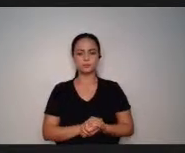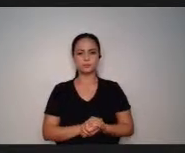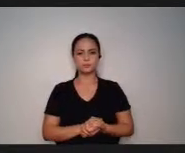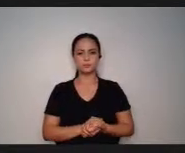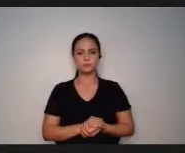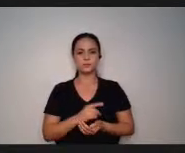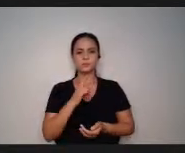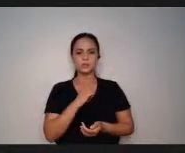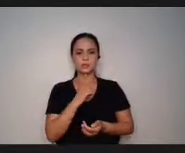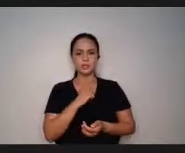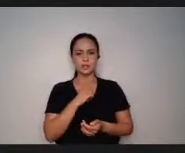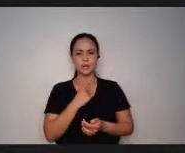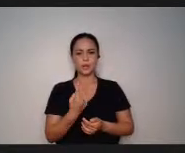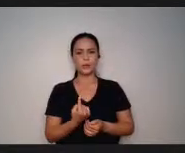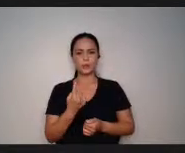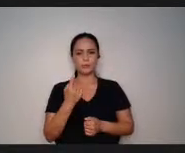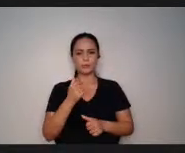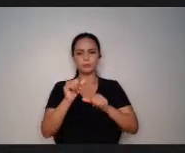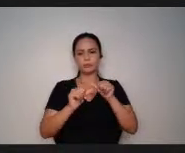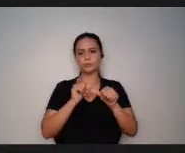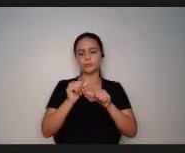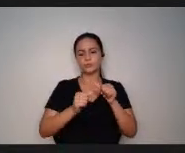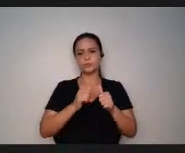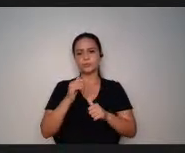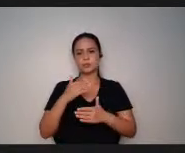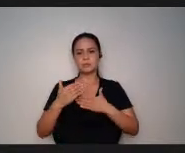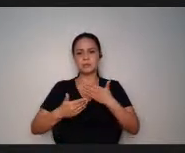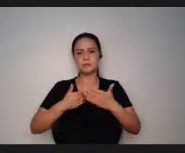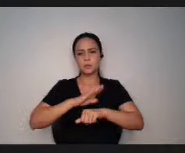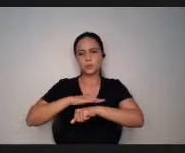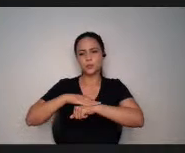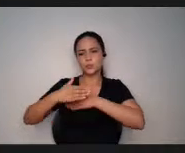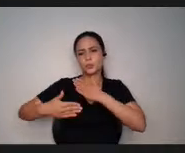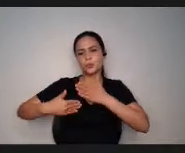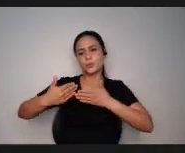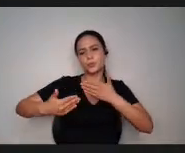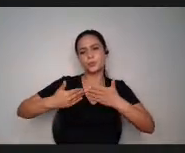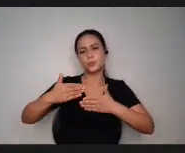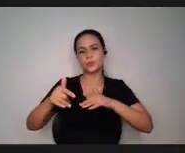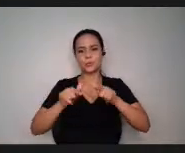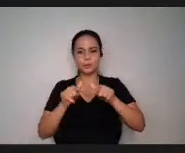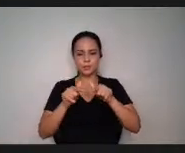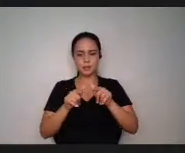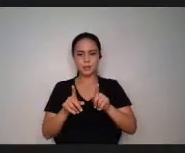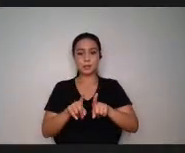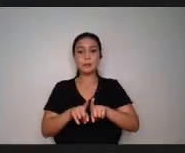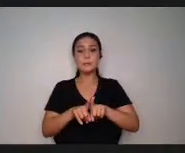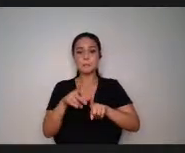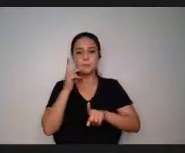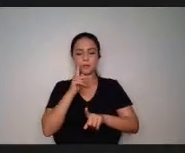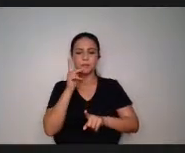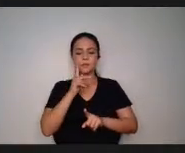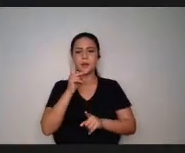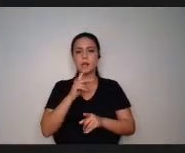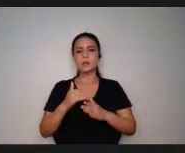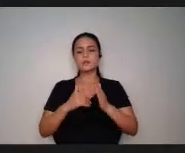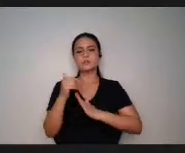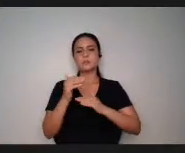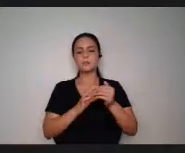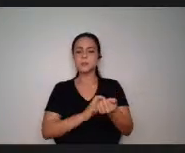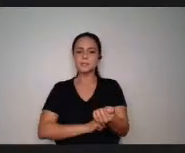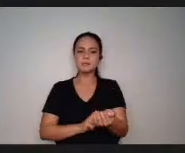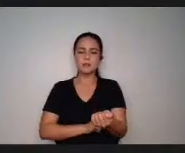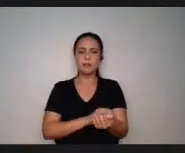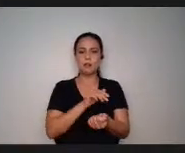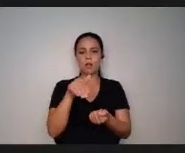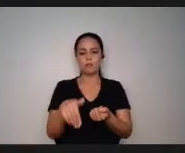workers. And then I want to talk about work stress and the reality that it has